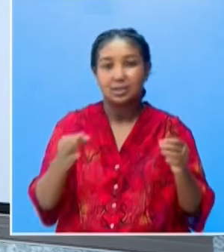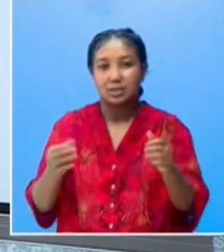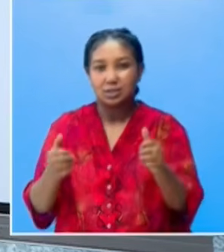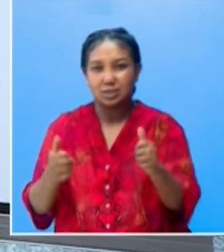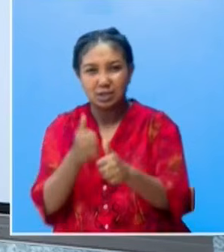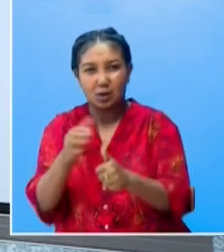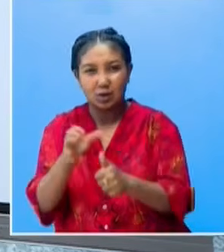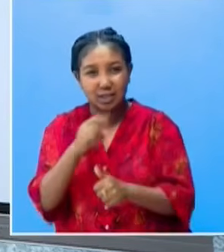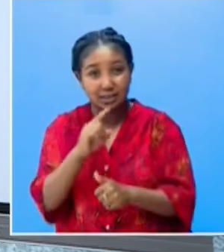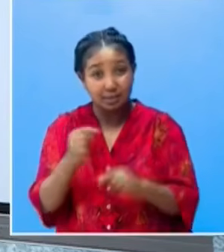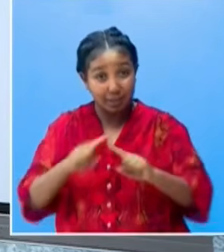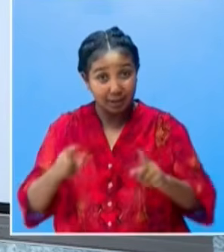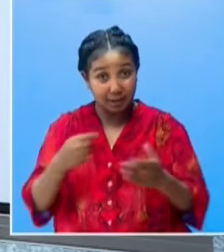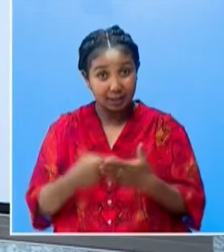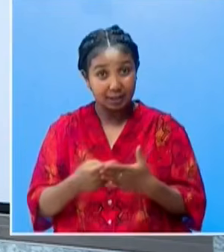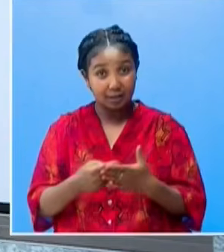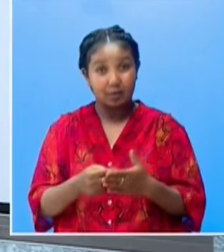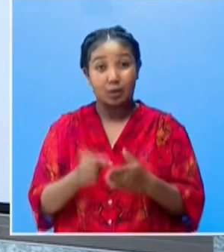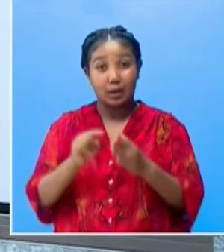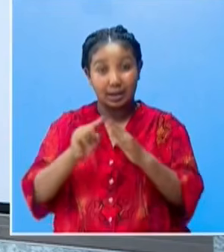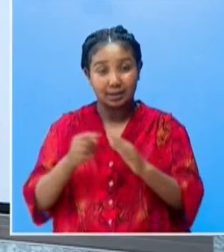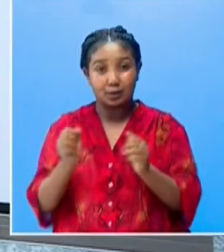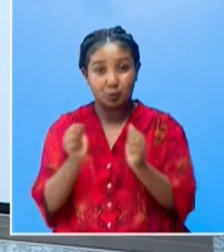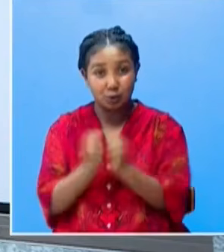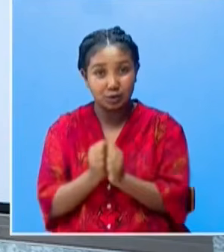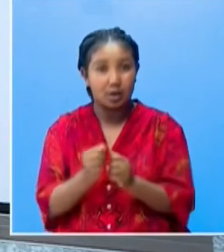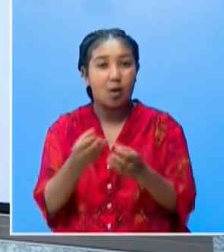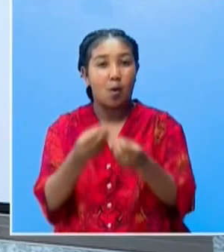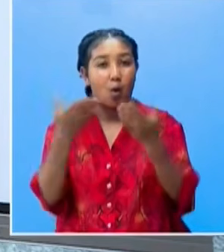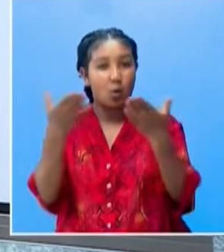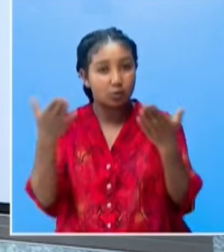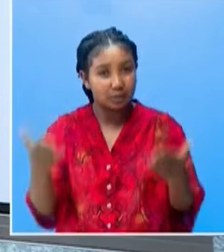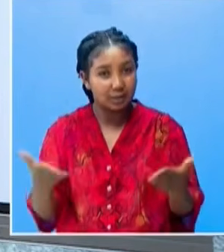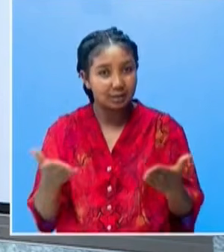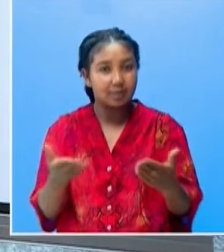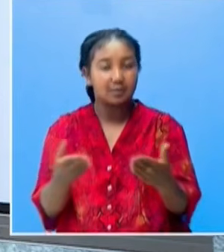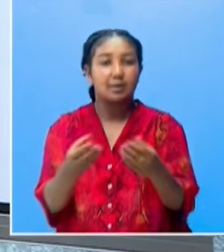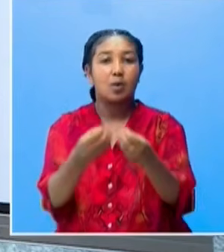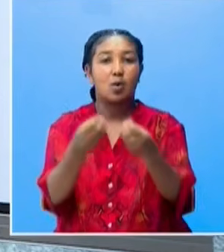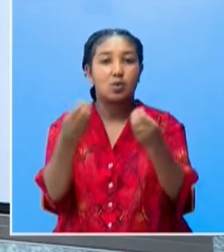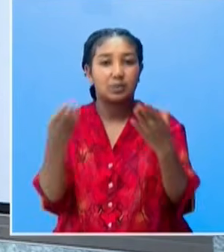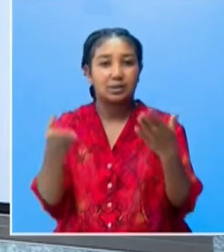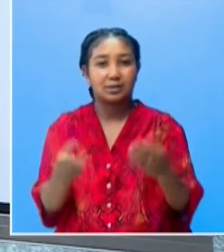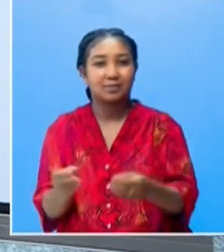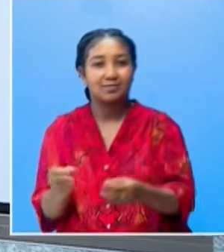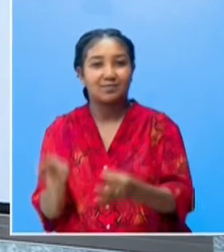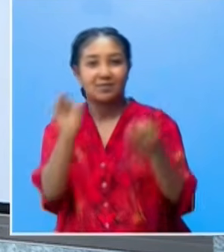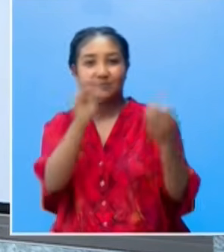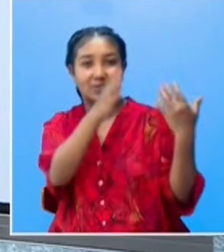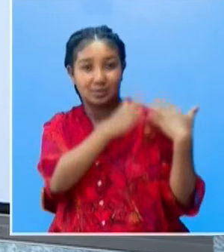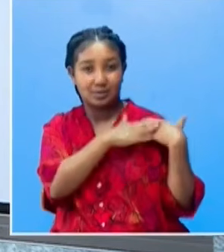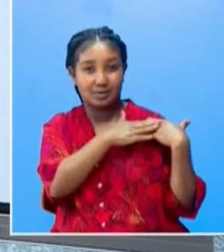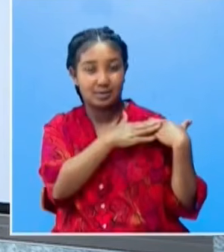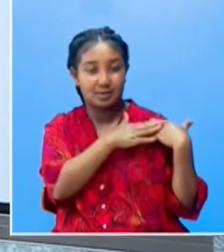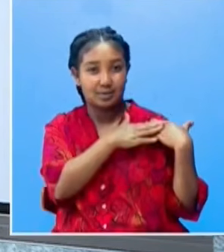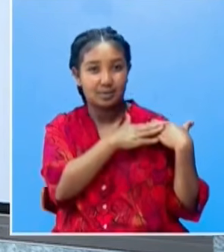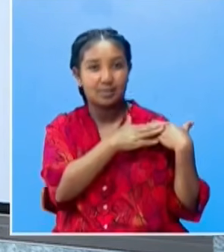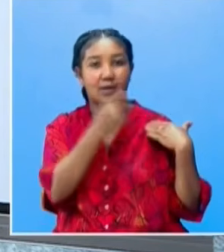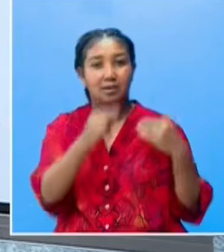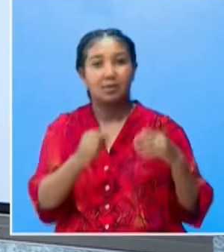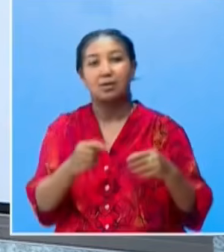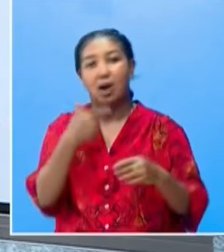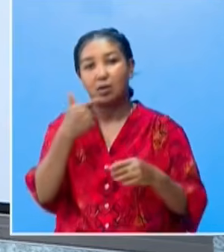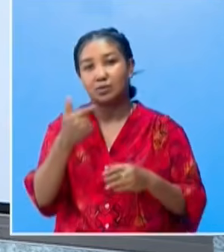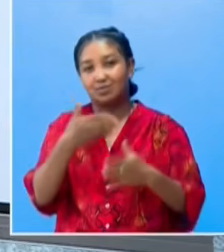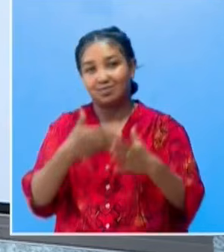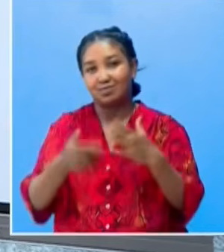yes? But here, when I start with the object, making the object as a subject, then look at the language